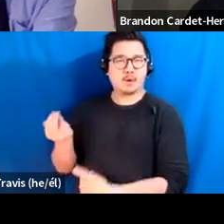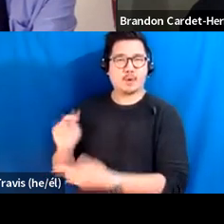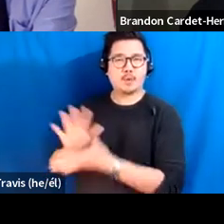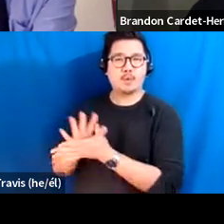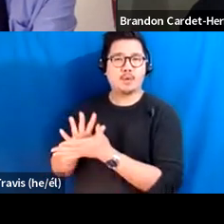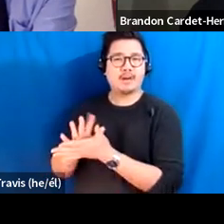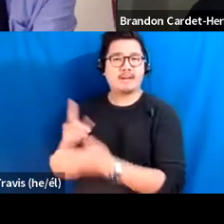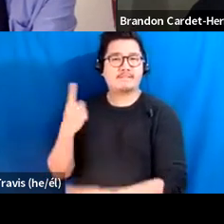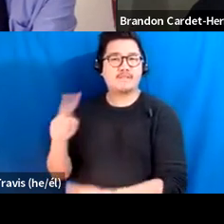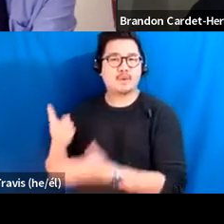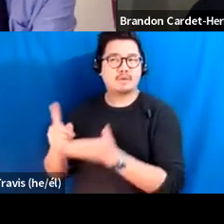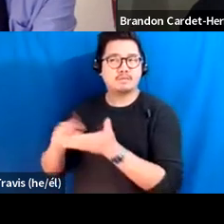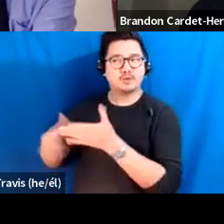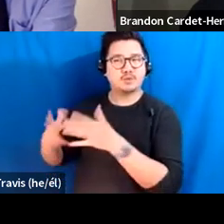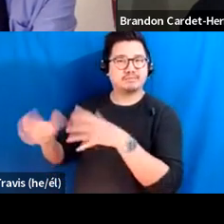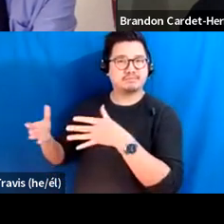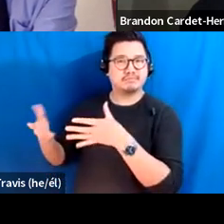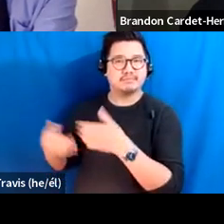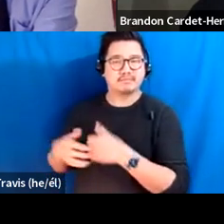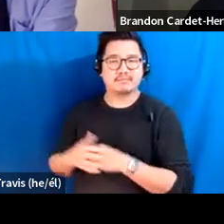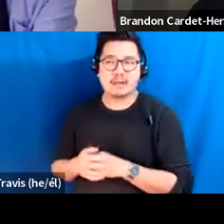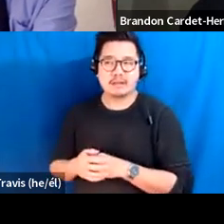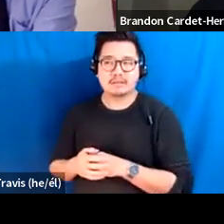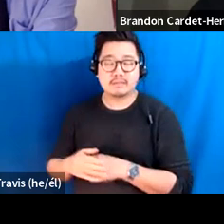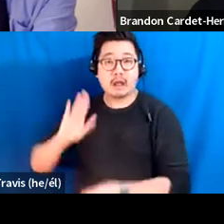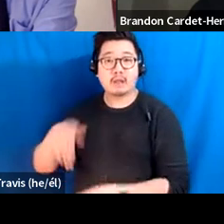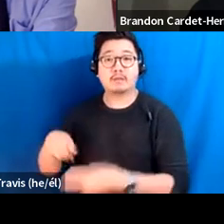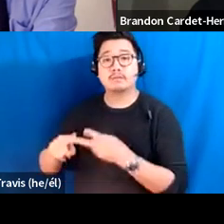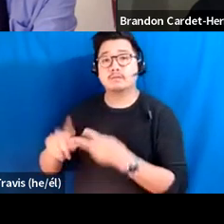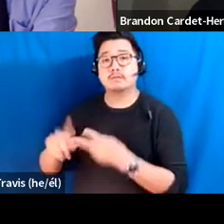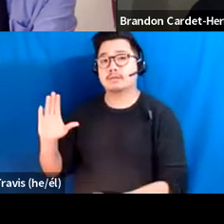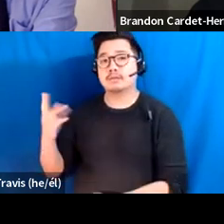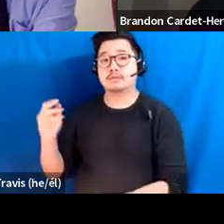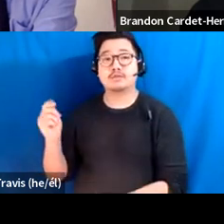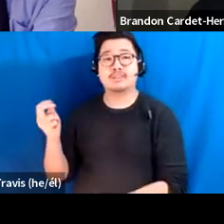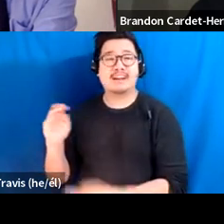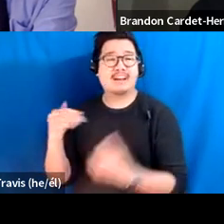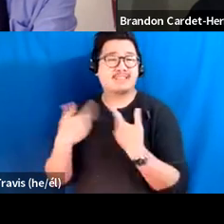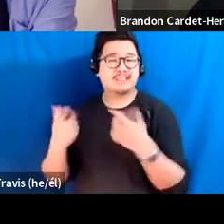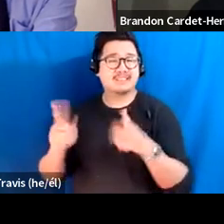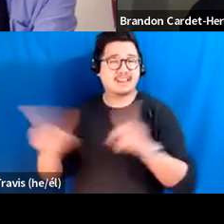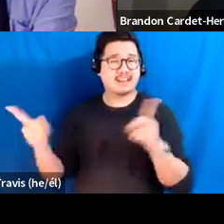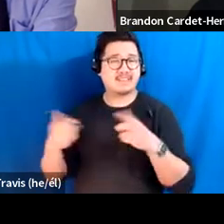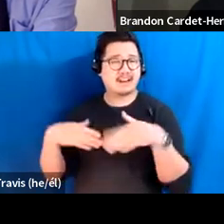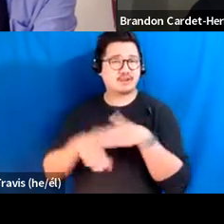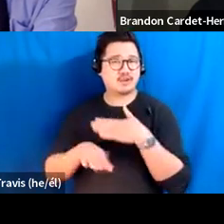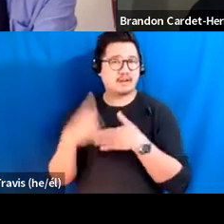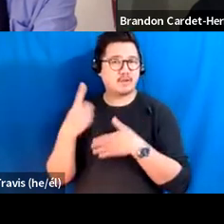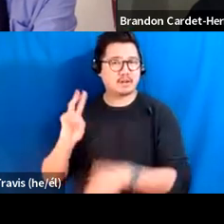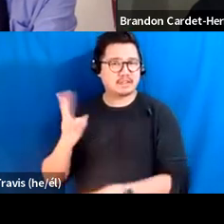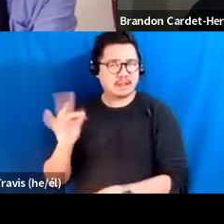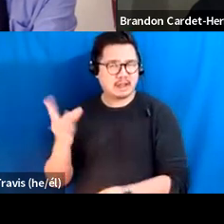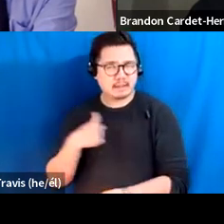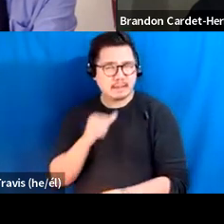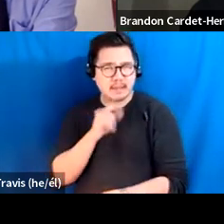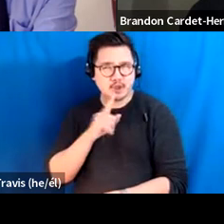the for the students um i know charlestown has a completely separate entrance for the seventh and eighth graders i'm not sure if east boston did i think